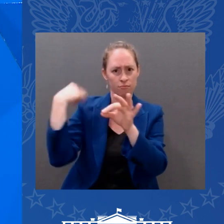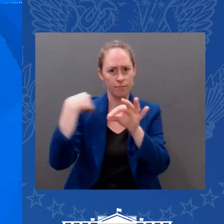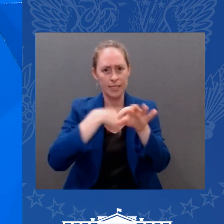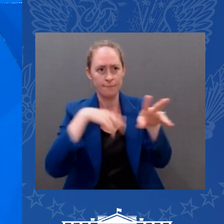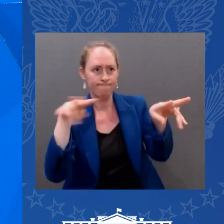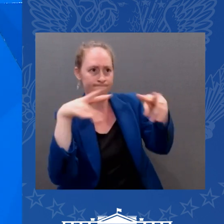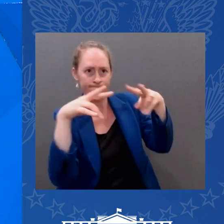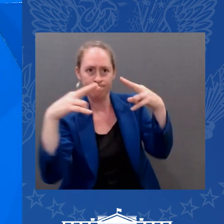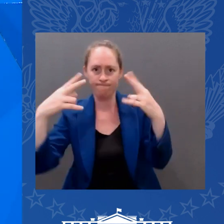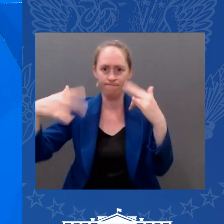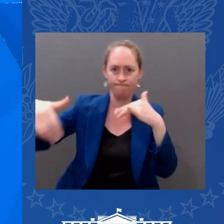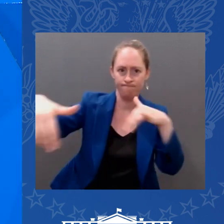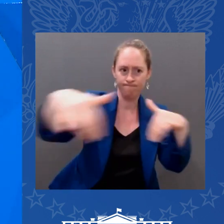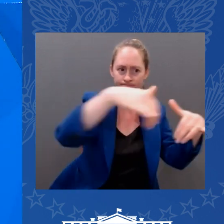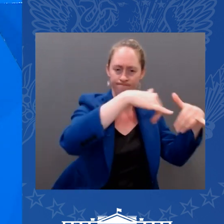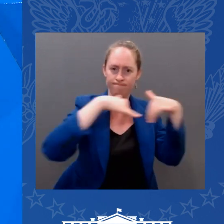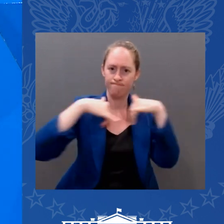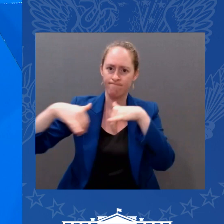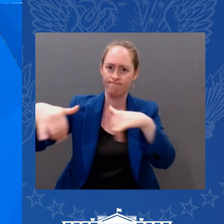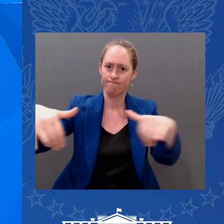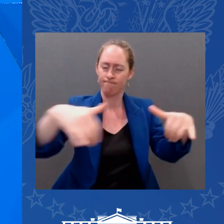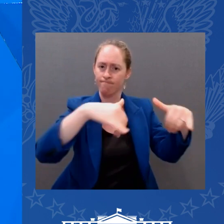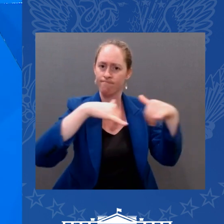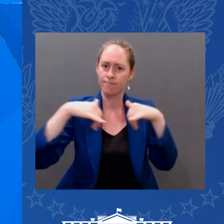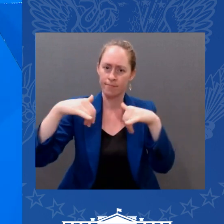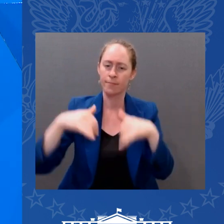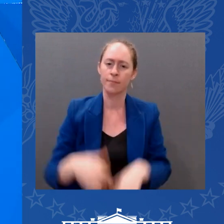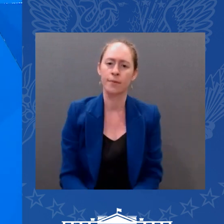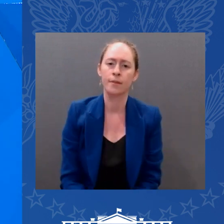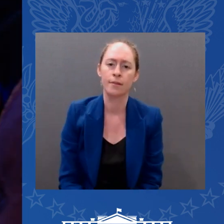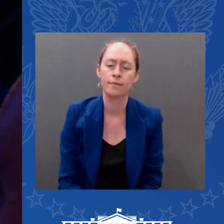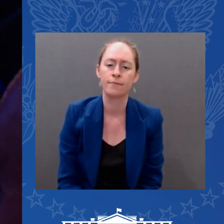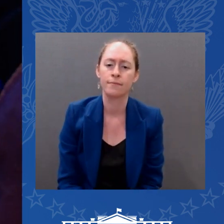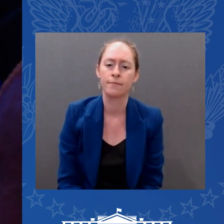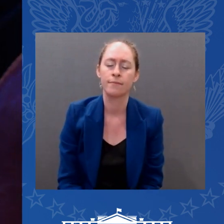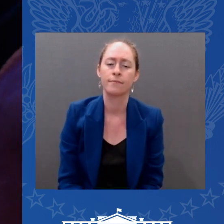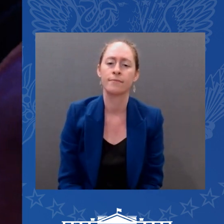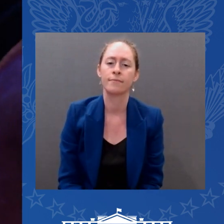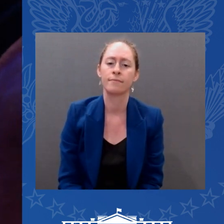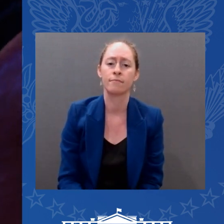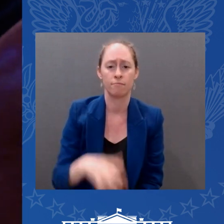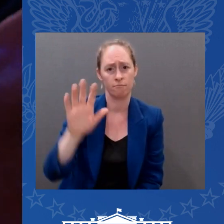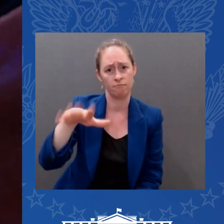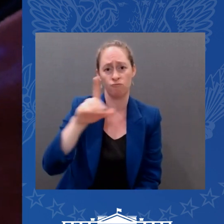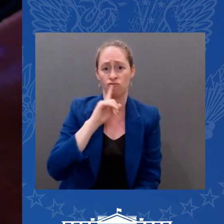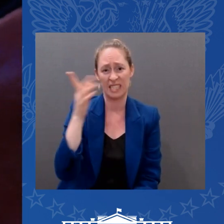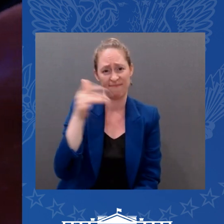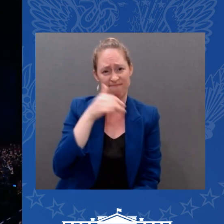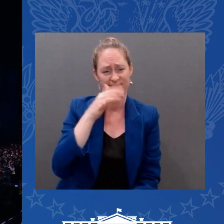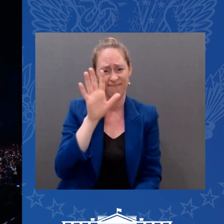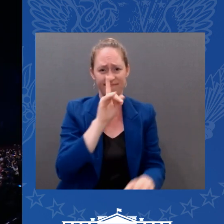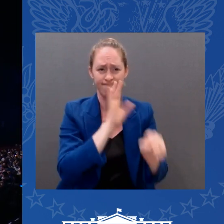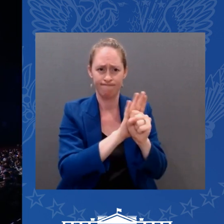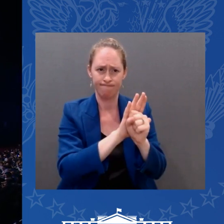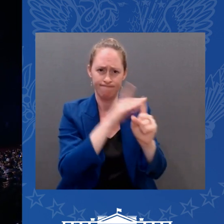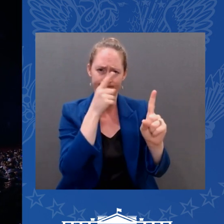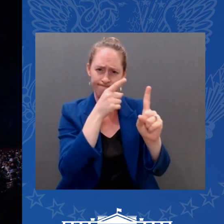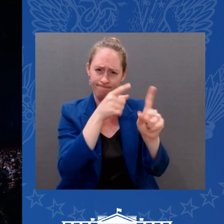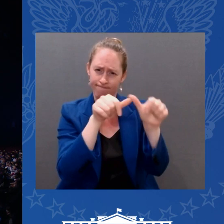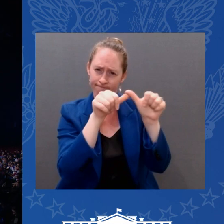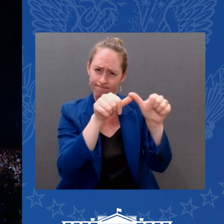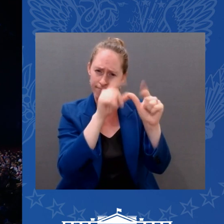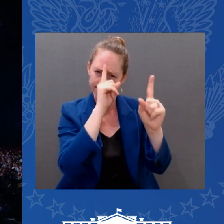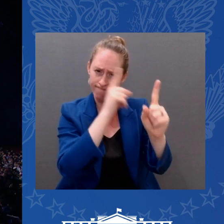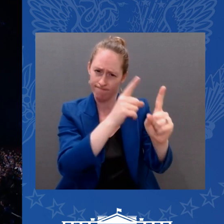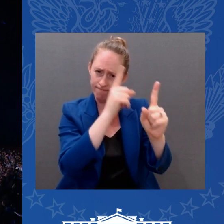Americas, captures our unique commitment to democracy as a region. It affirms the right of people throughout the Americas